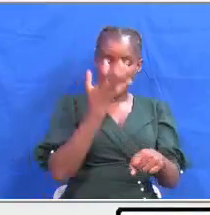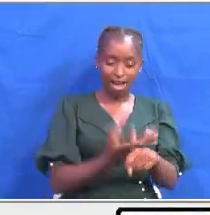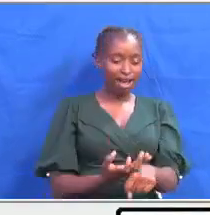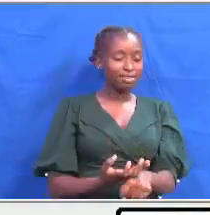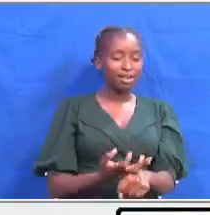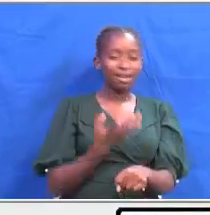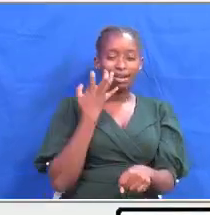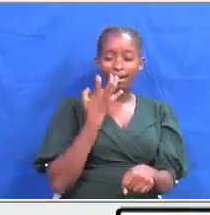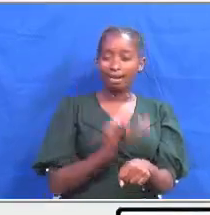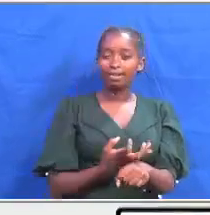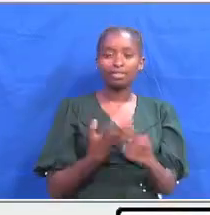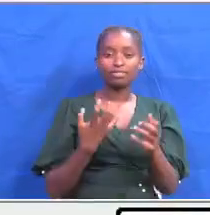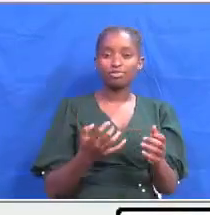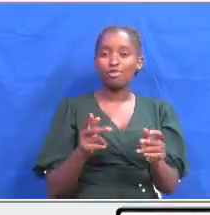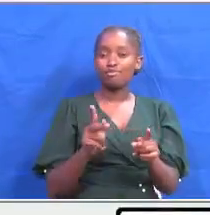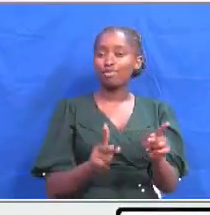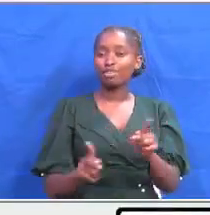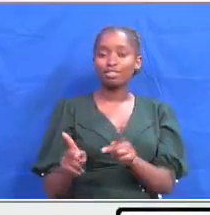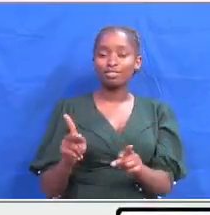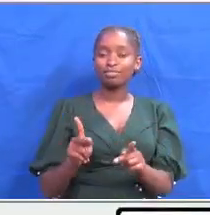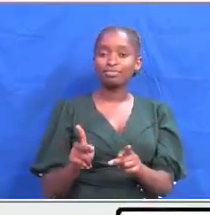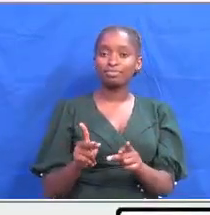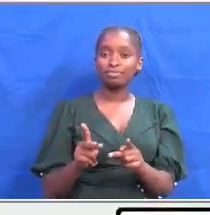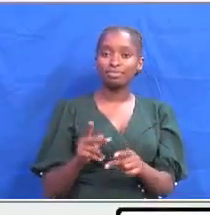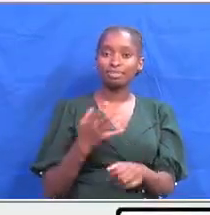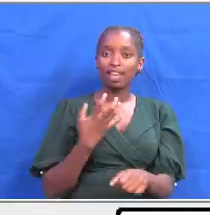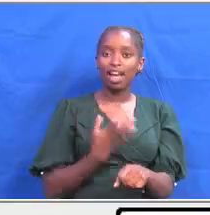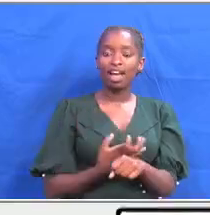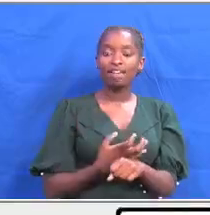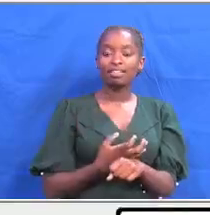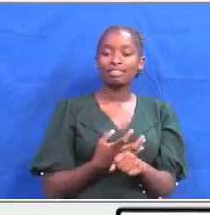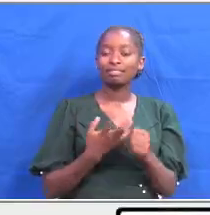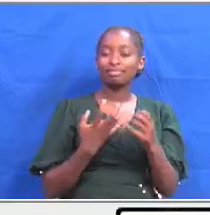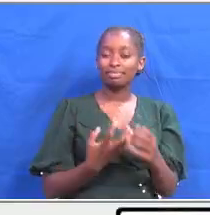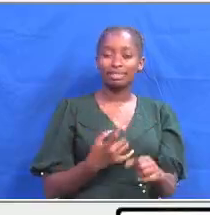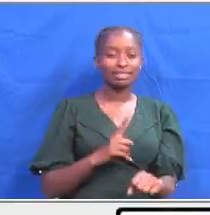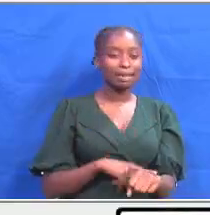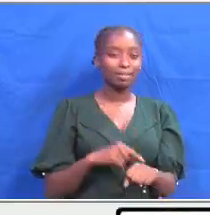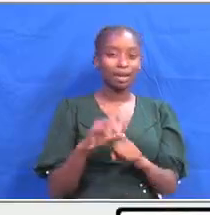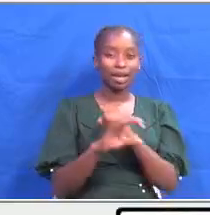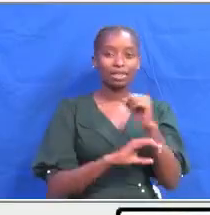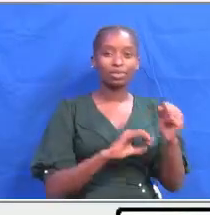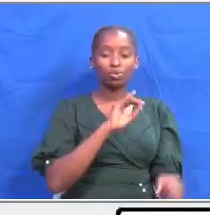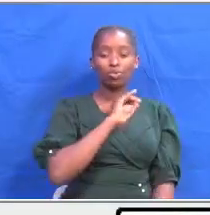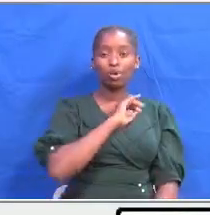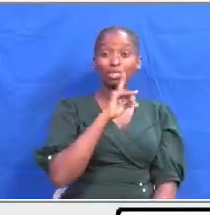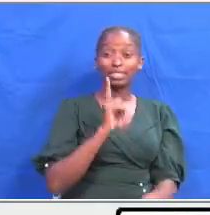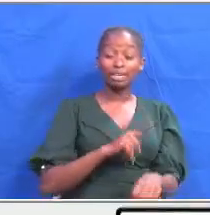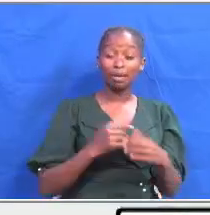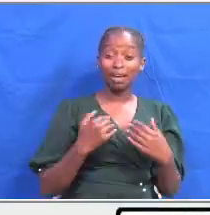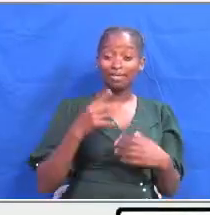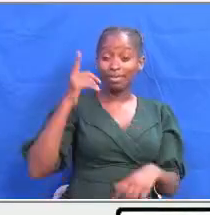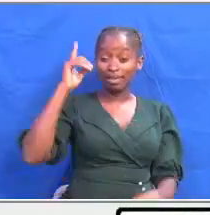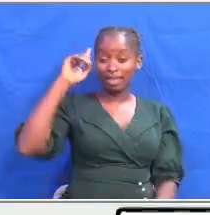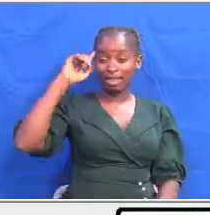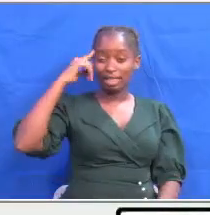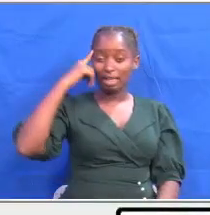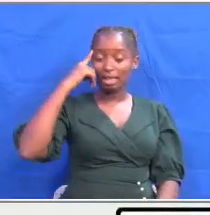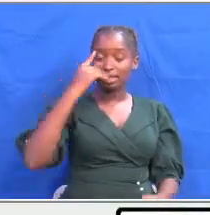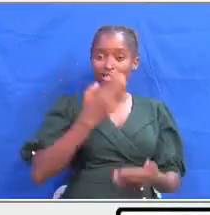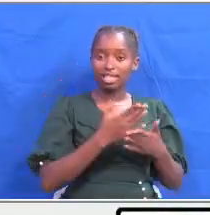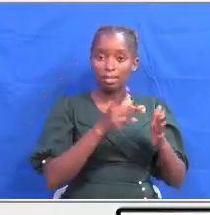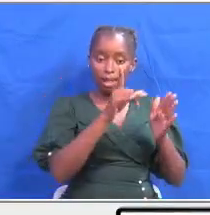process. Mm-hmm. It's a very, very difficult time for our country. It is a time when I think some of these